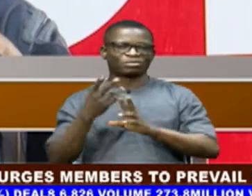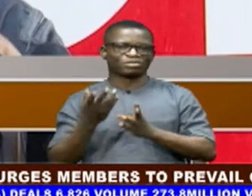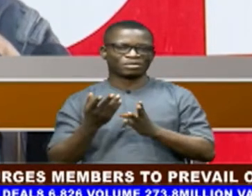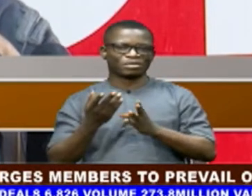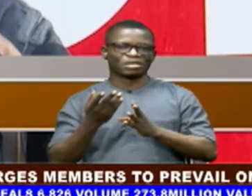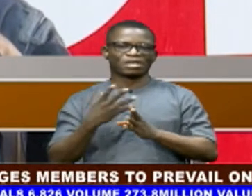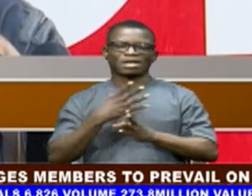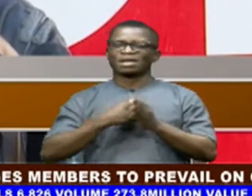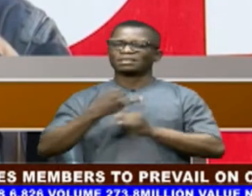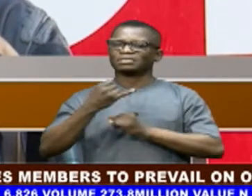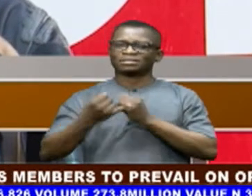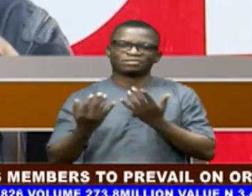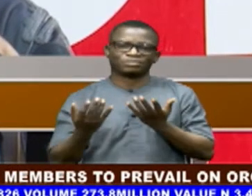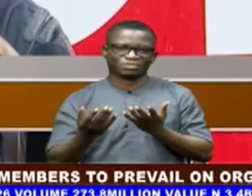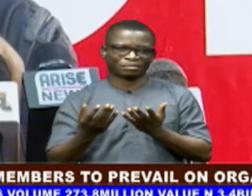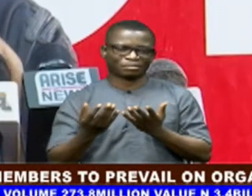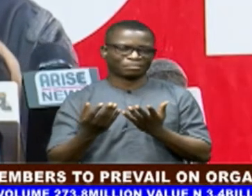NWC